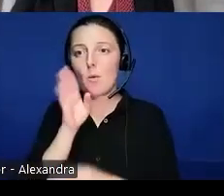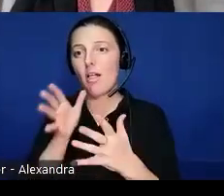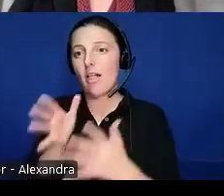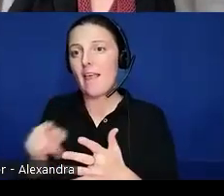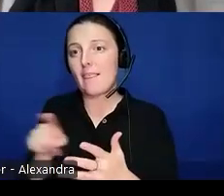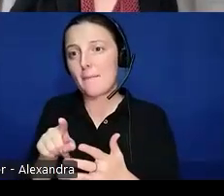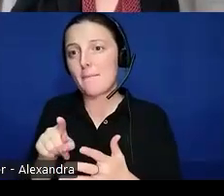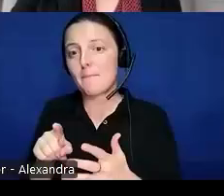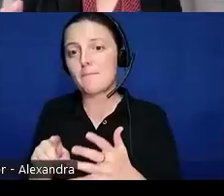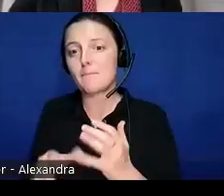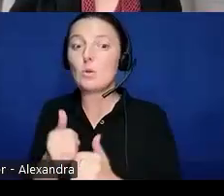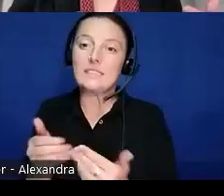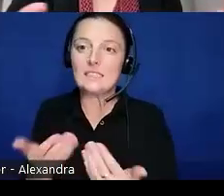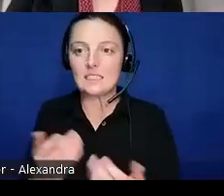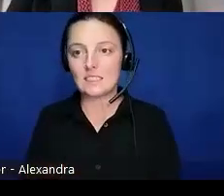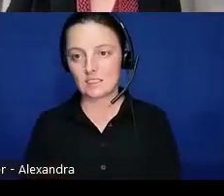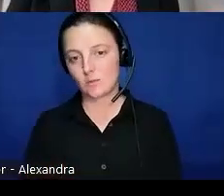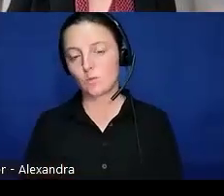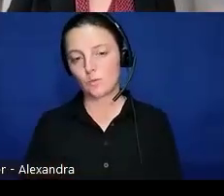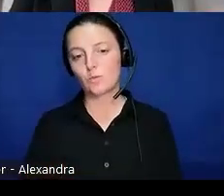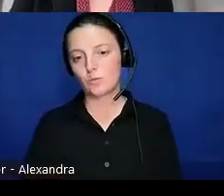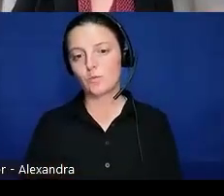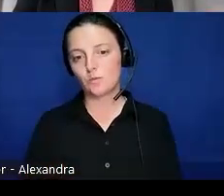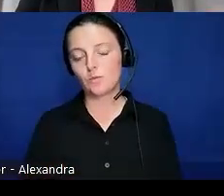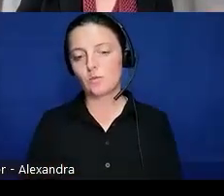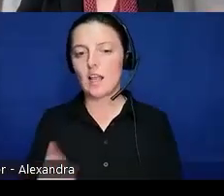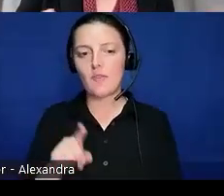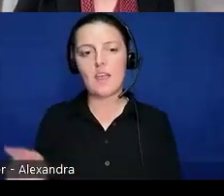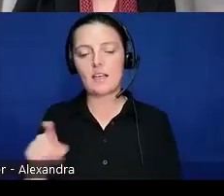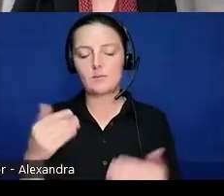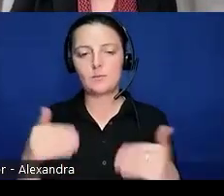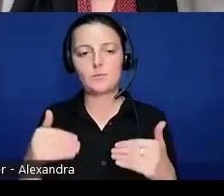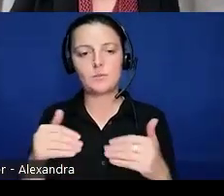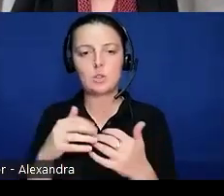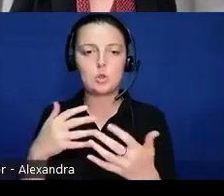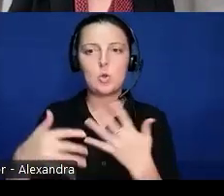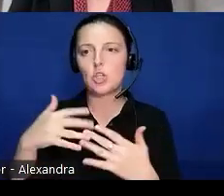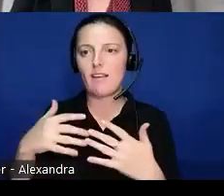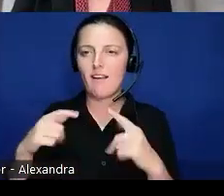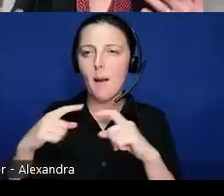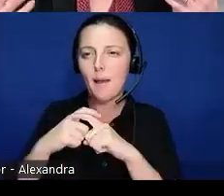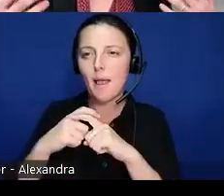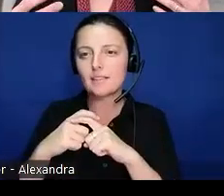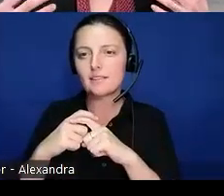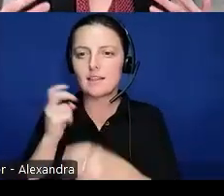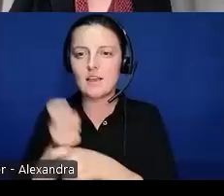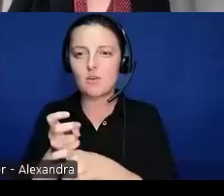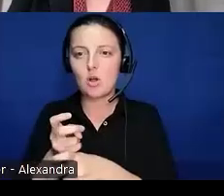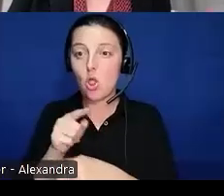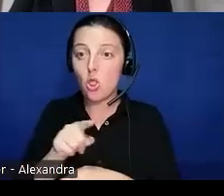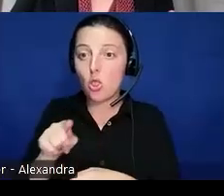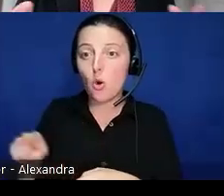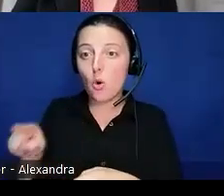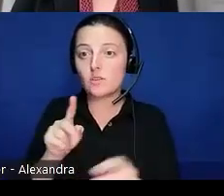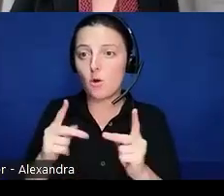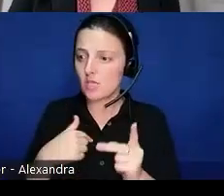who are the most socially complex and difficult. And those are the people that I connected with and who still, I remember